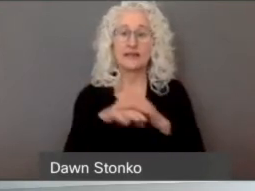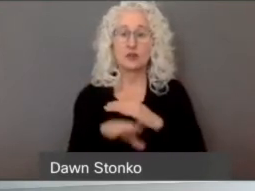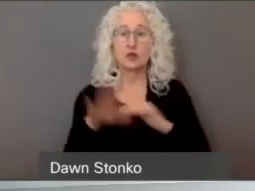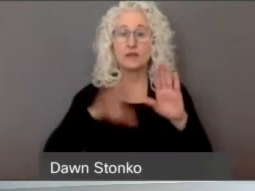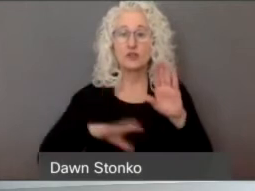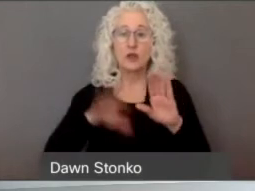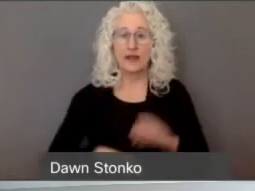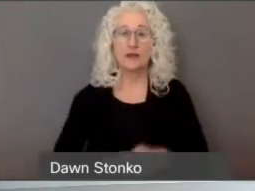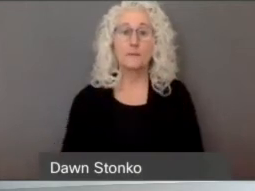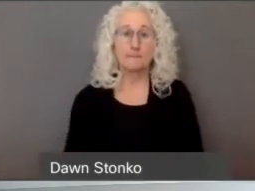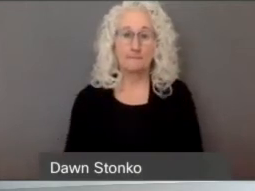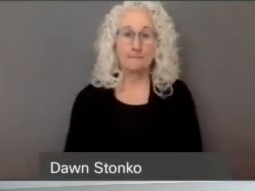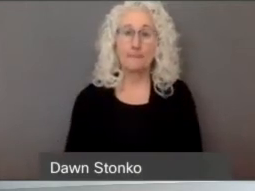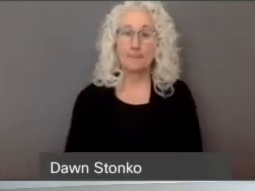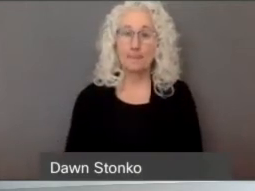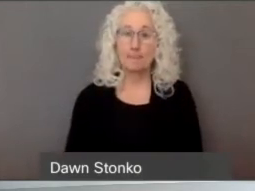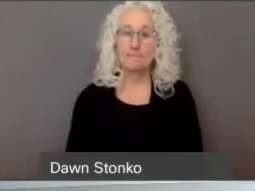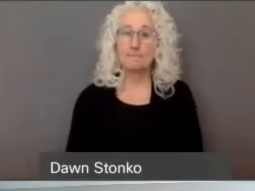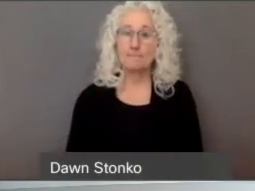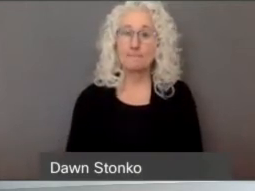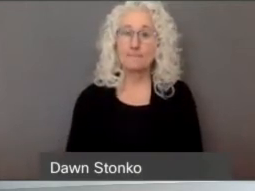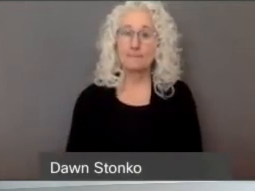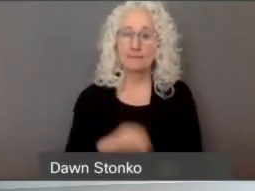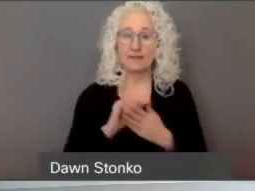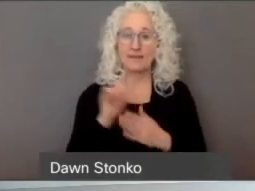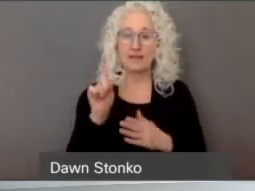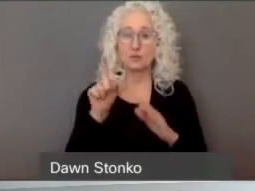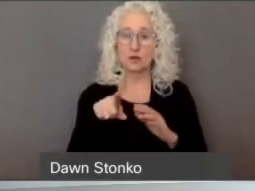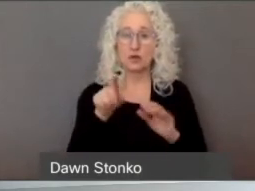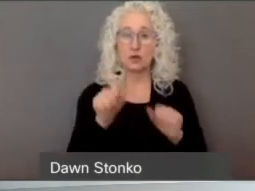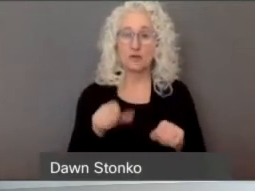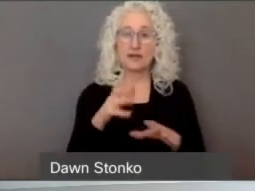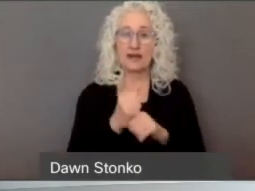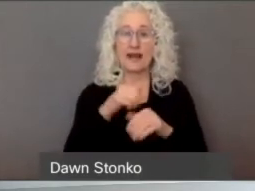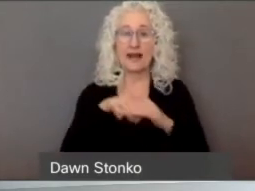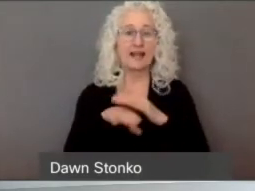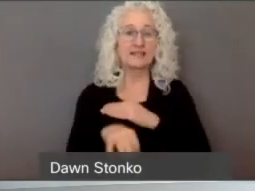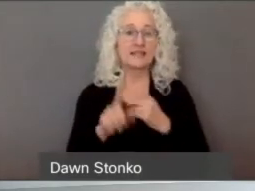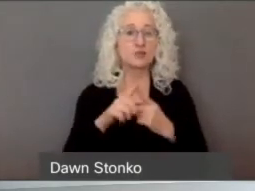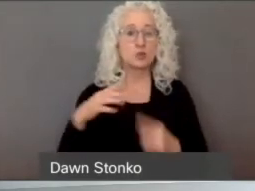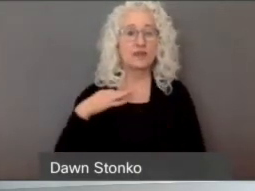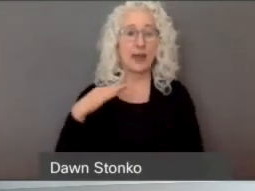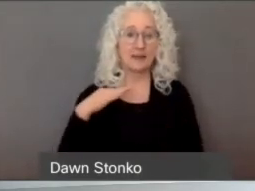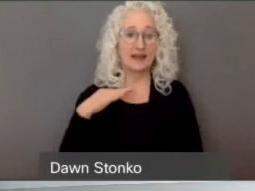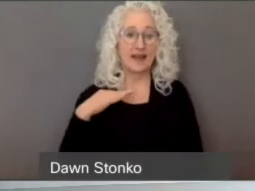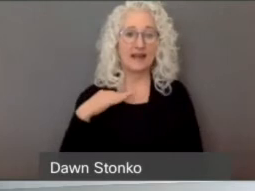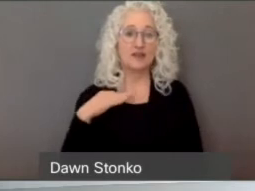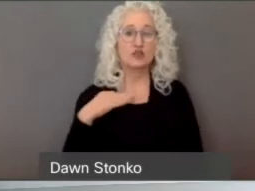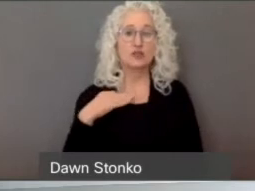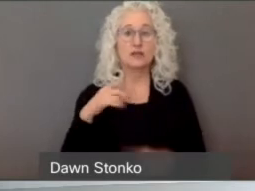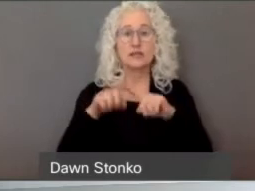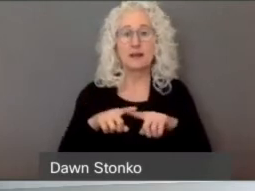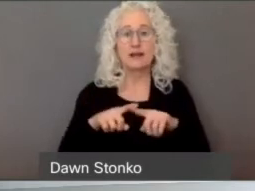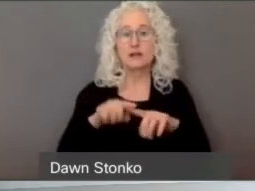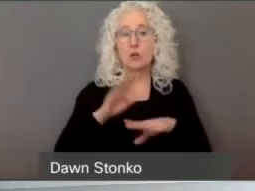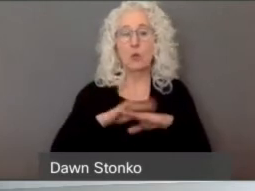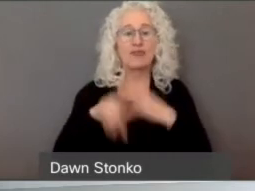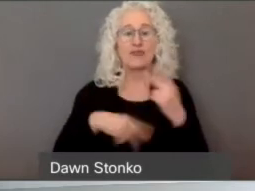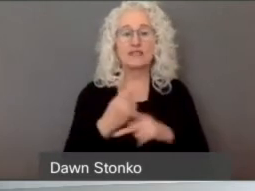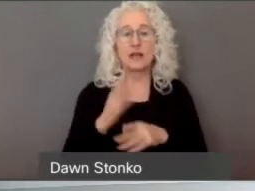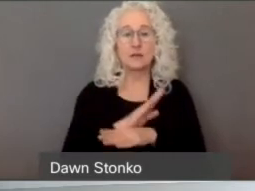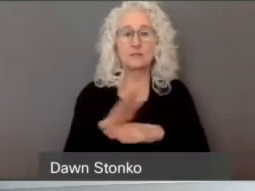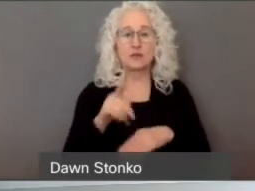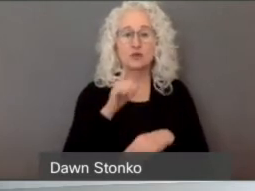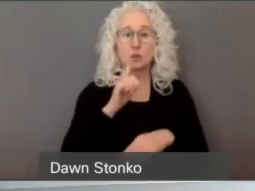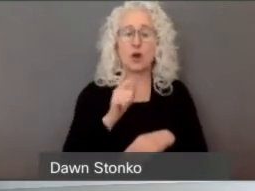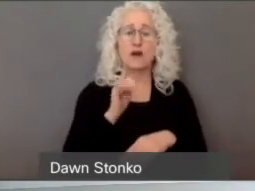chat, and that is where you can get access to the applications, just depending on what type of business you are. If you're a restaurant, you'll